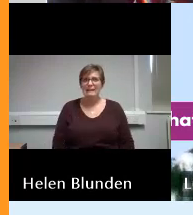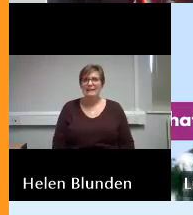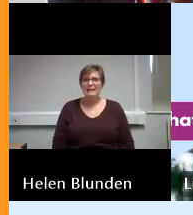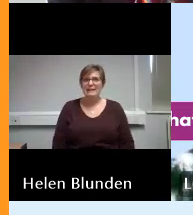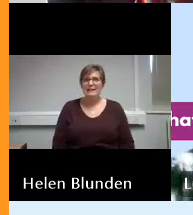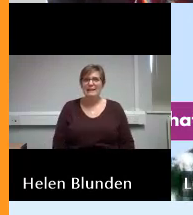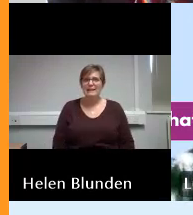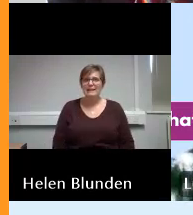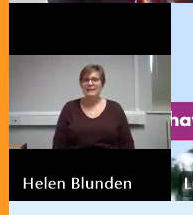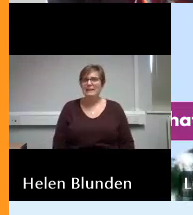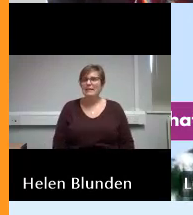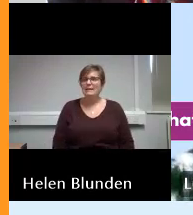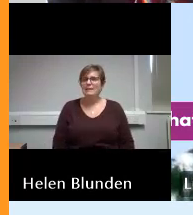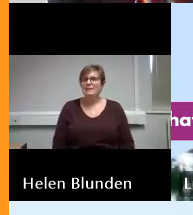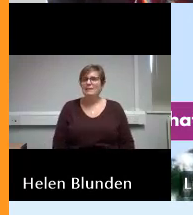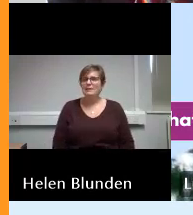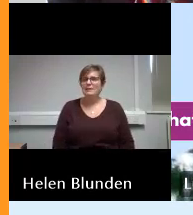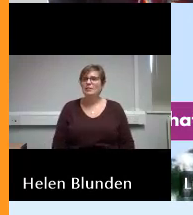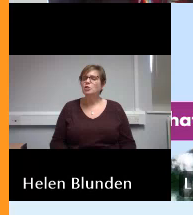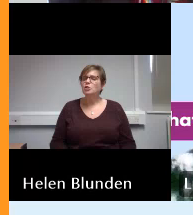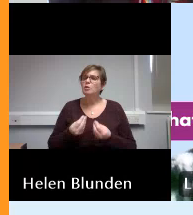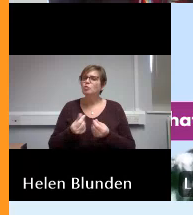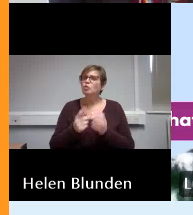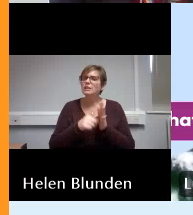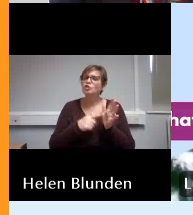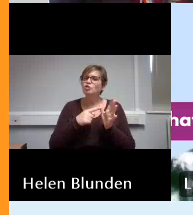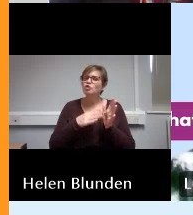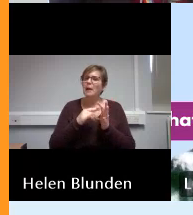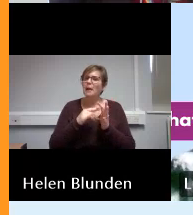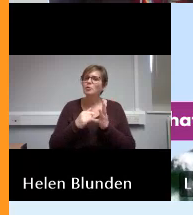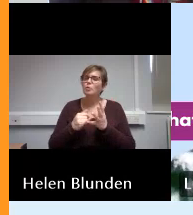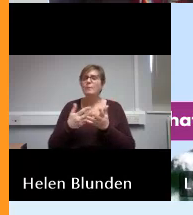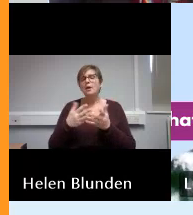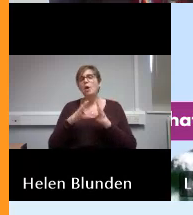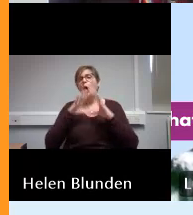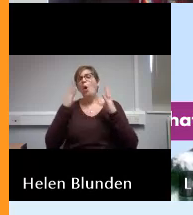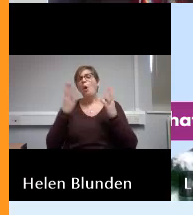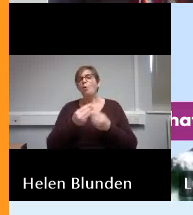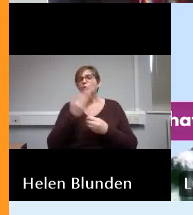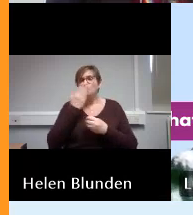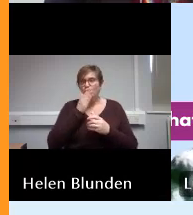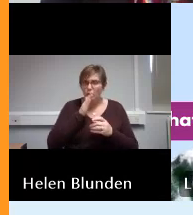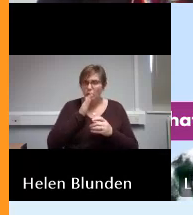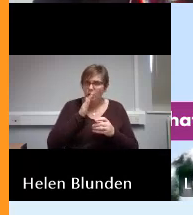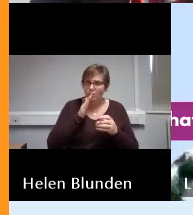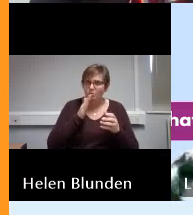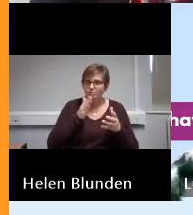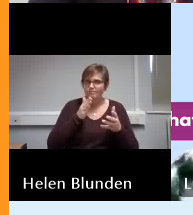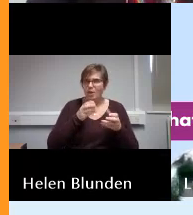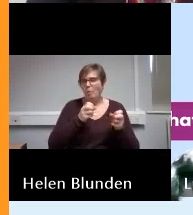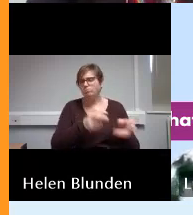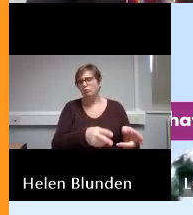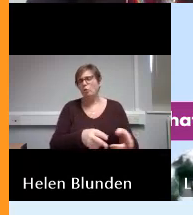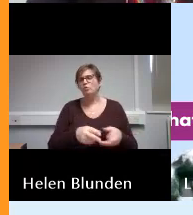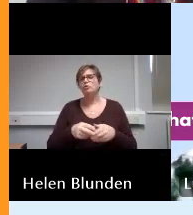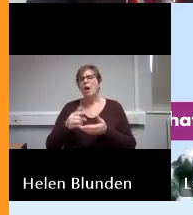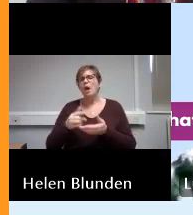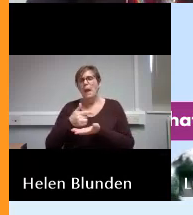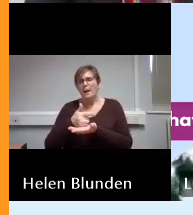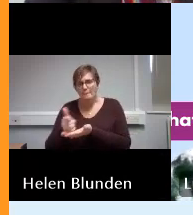some of the resources that James was talking about with the whole school approach, Compass, who Sam came